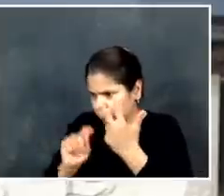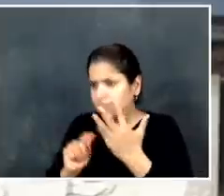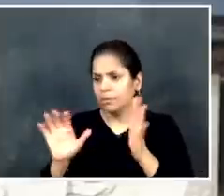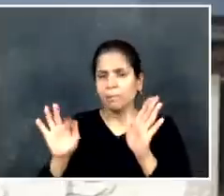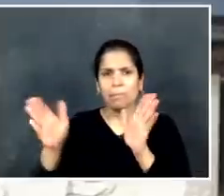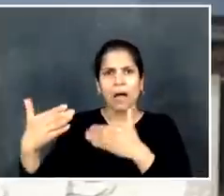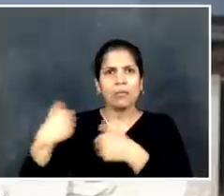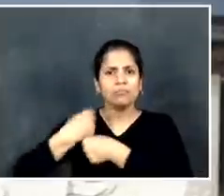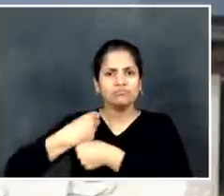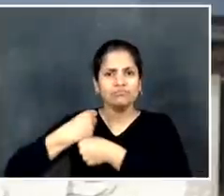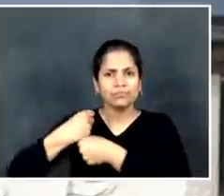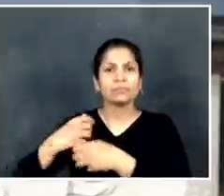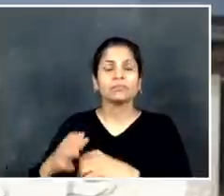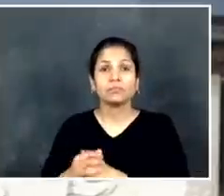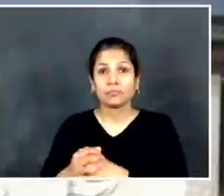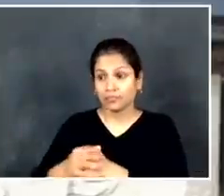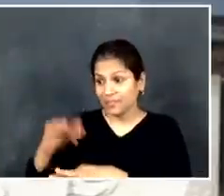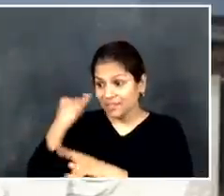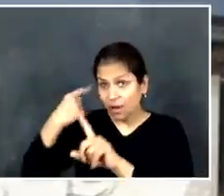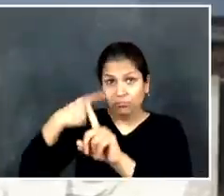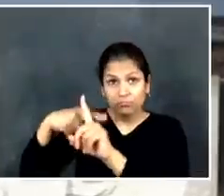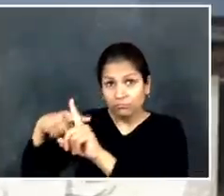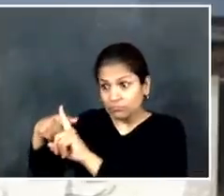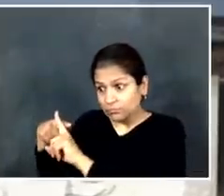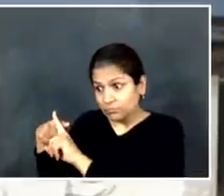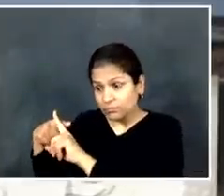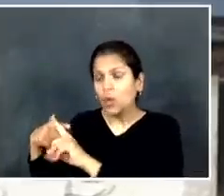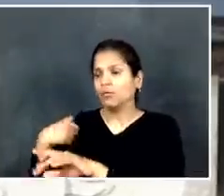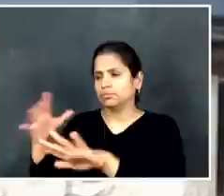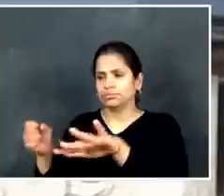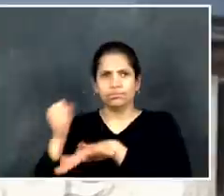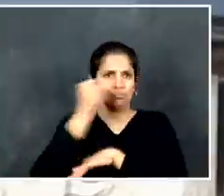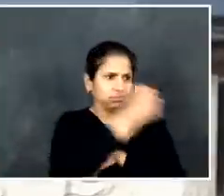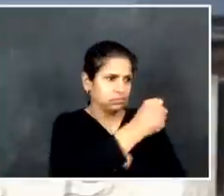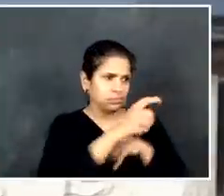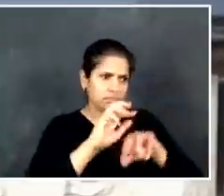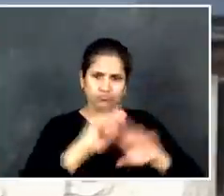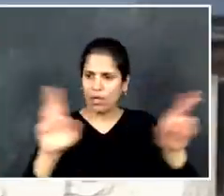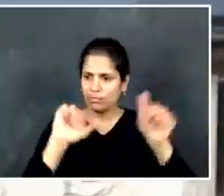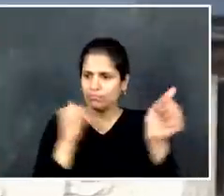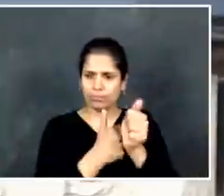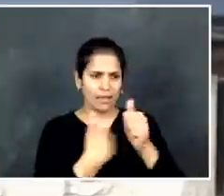will have more than one purpose for sure. Next, we have Marcia from CBS.